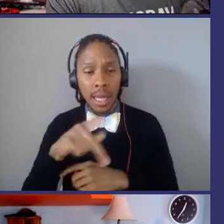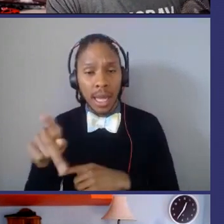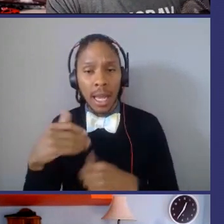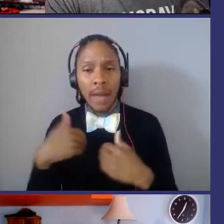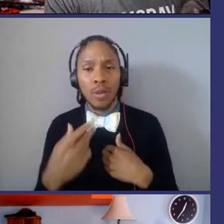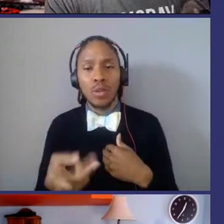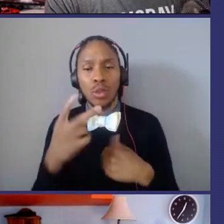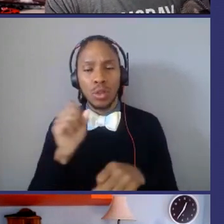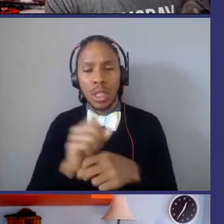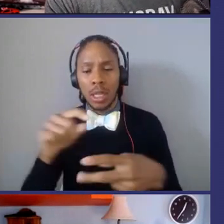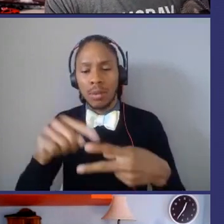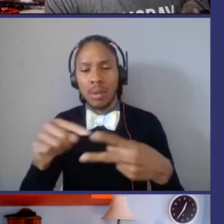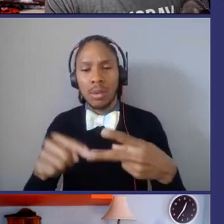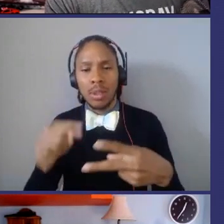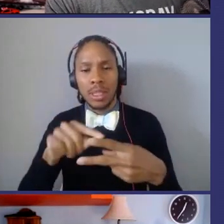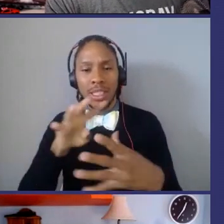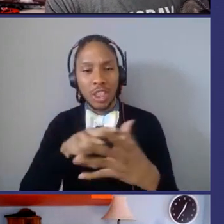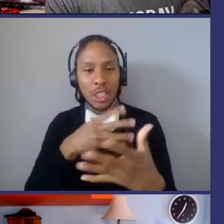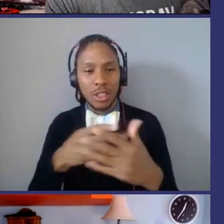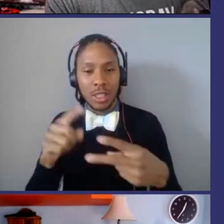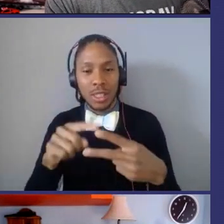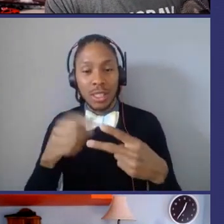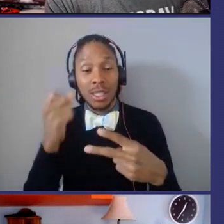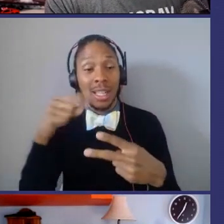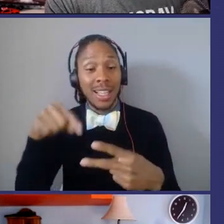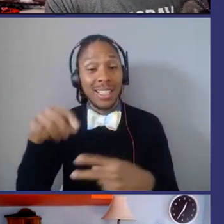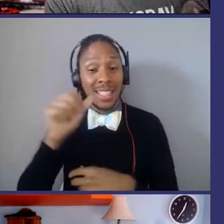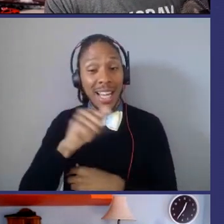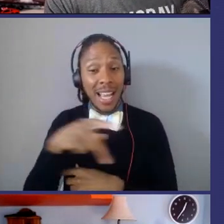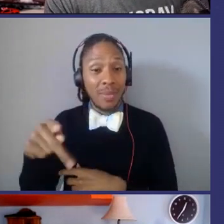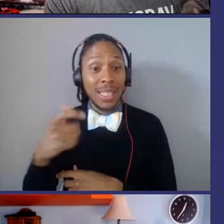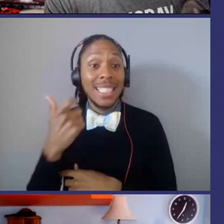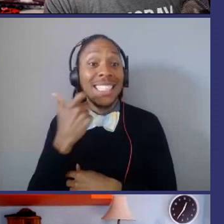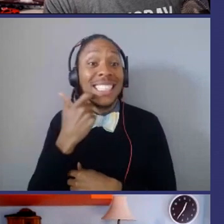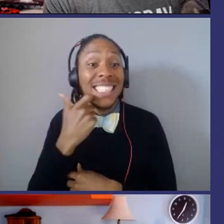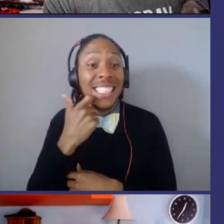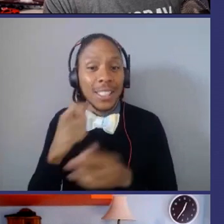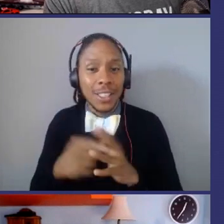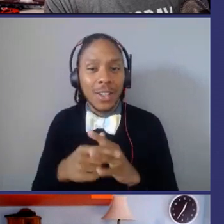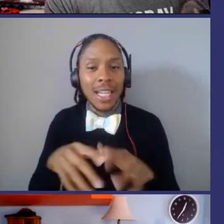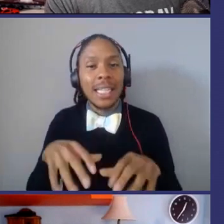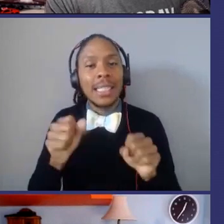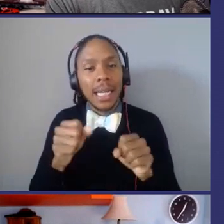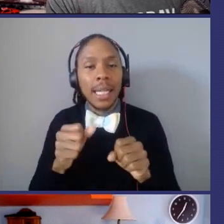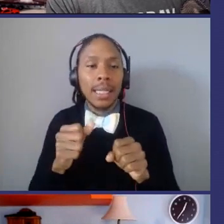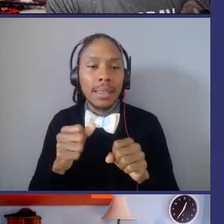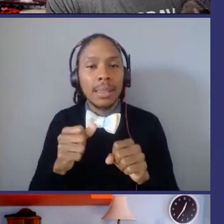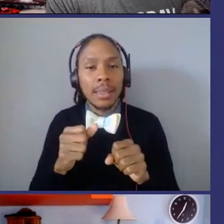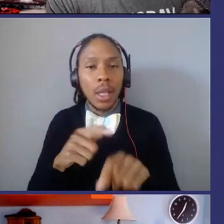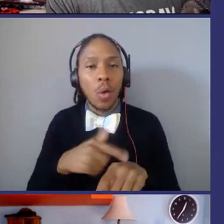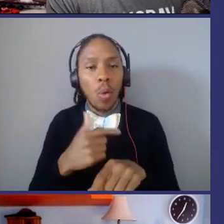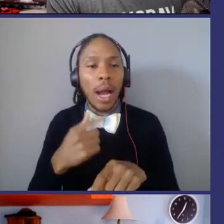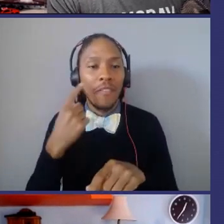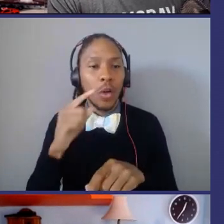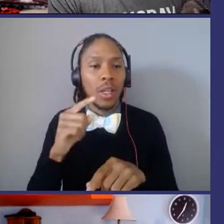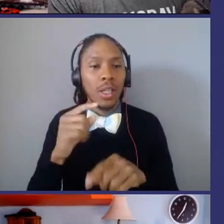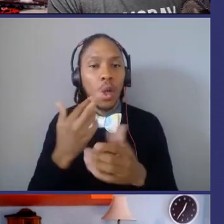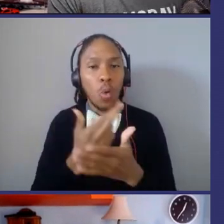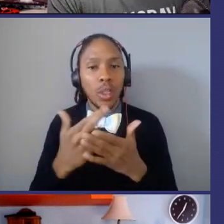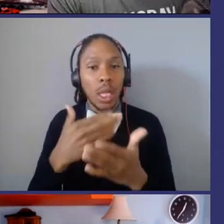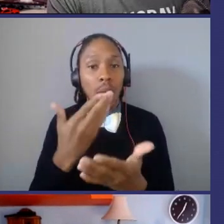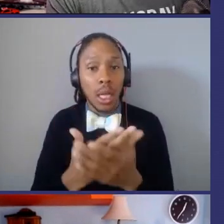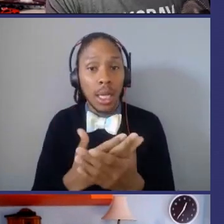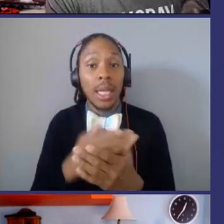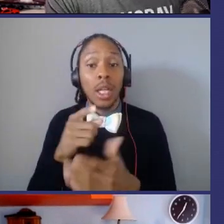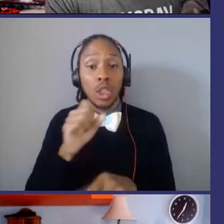two jobs that are scheduled. And again, since this application just started, it takes a bit for that the resources to get there, but those jobs